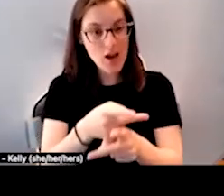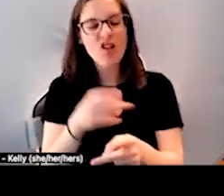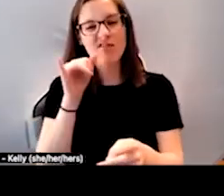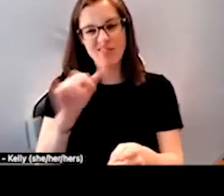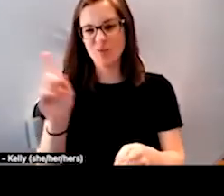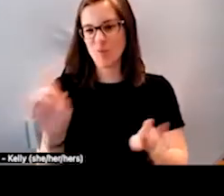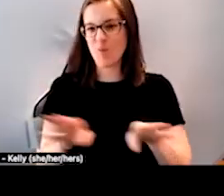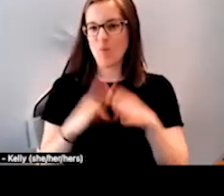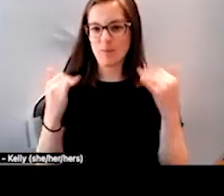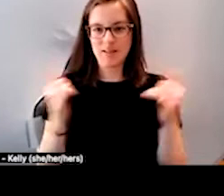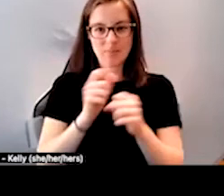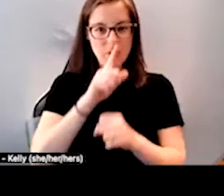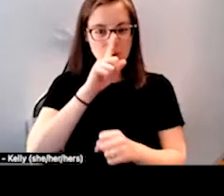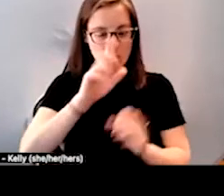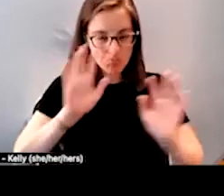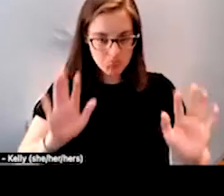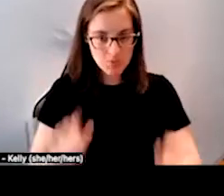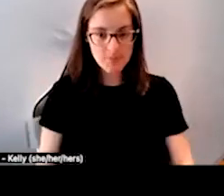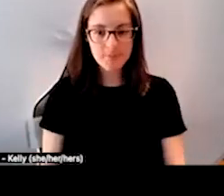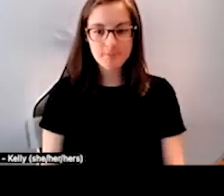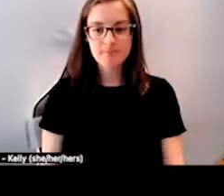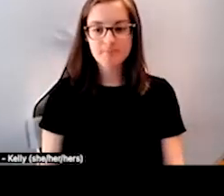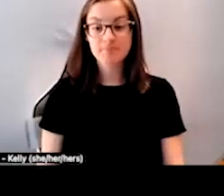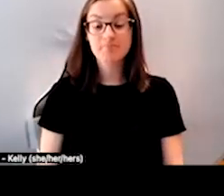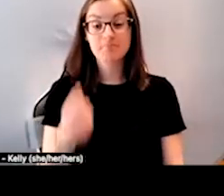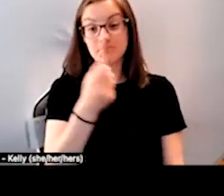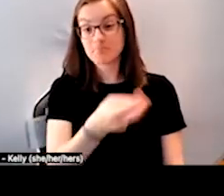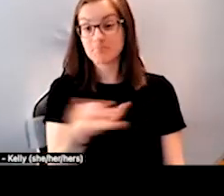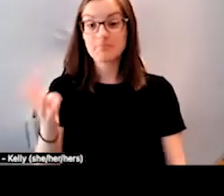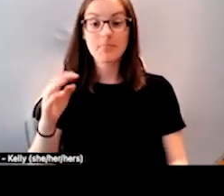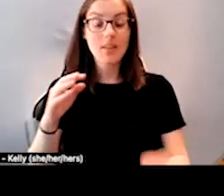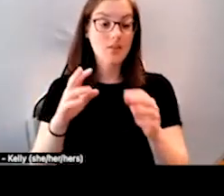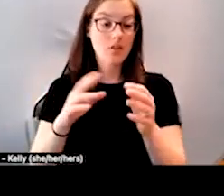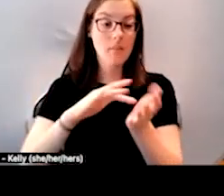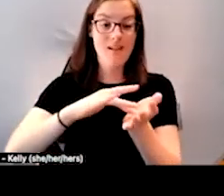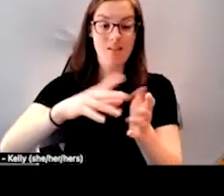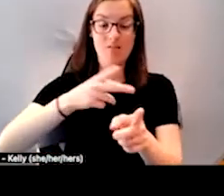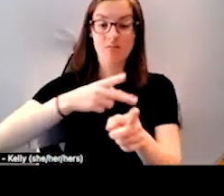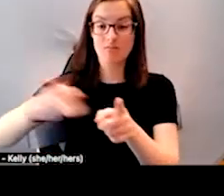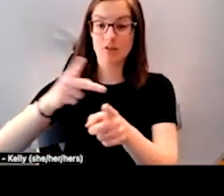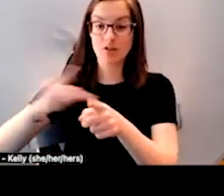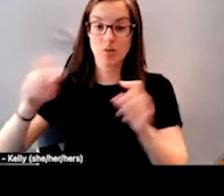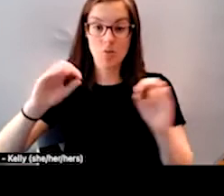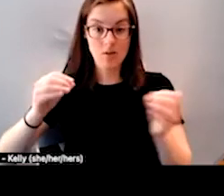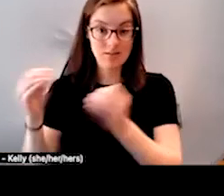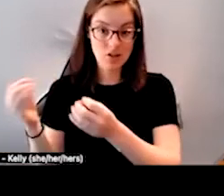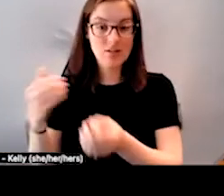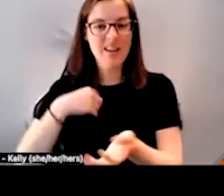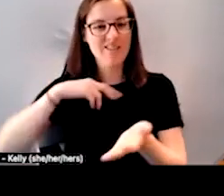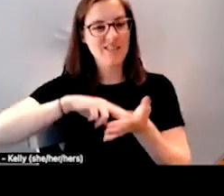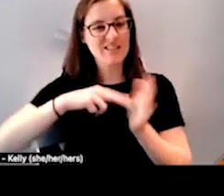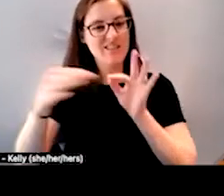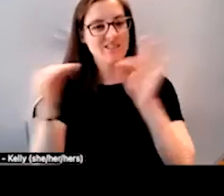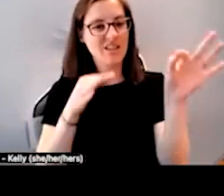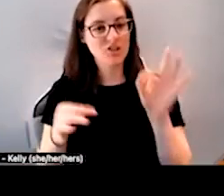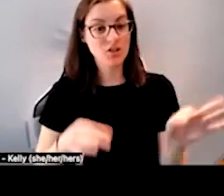several different medical professional organizations have definitions in their books. The American